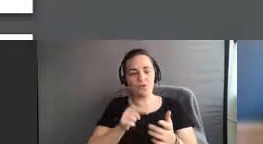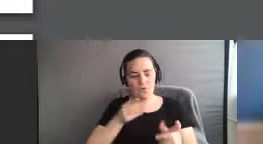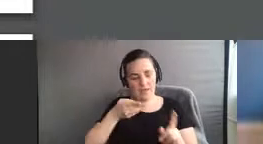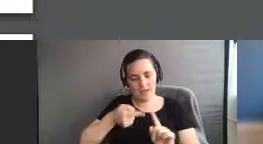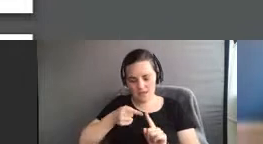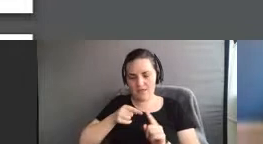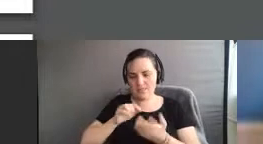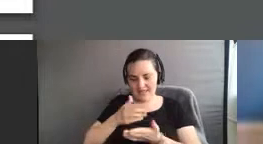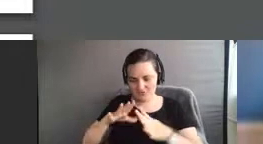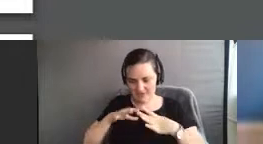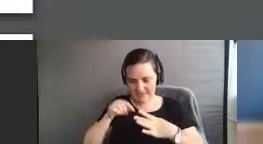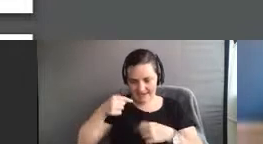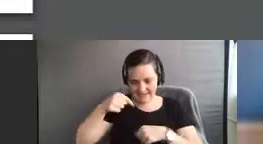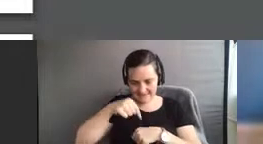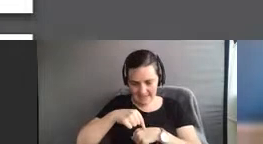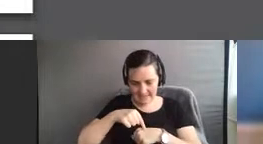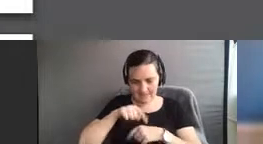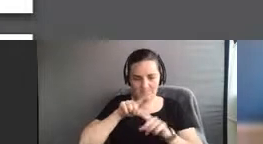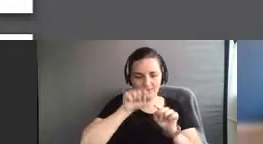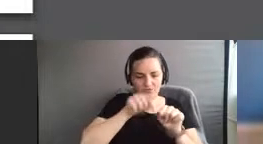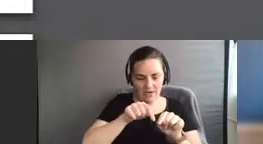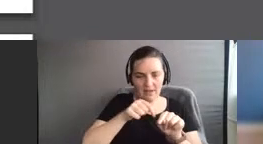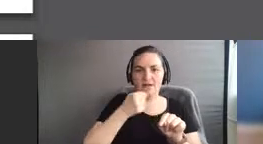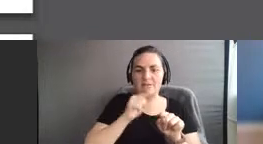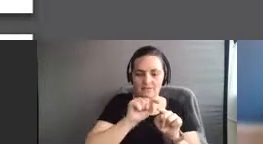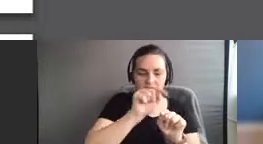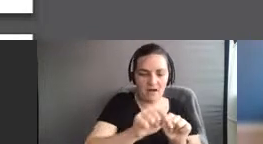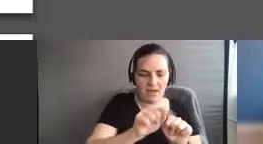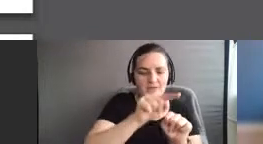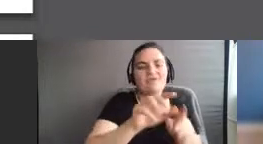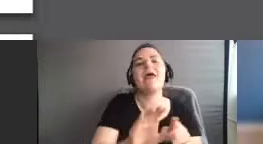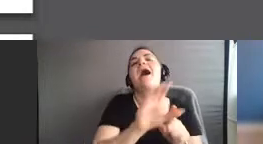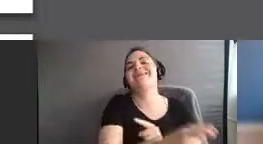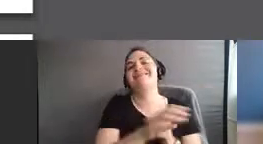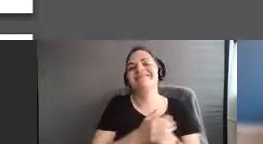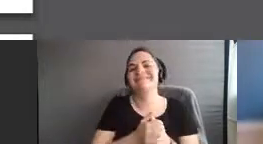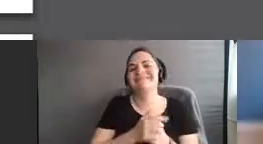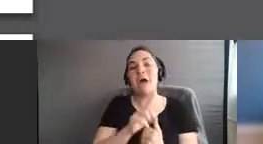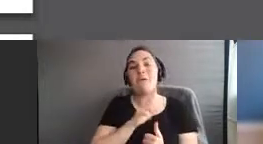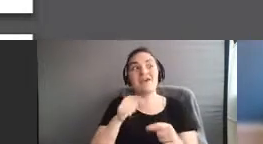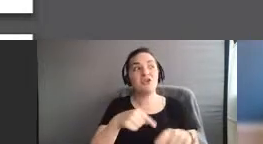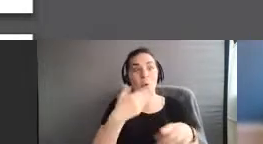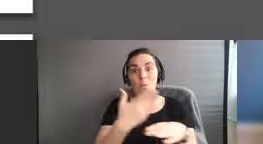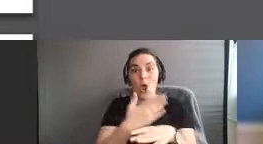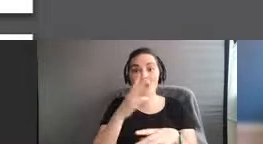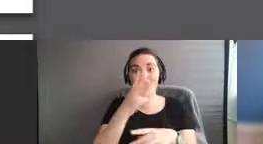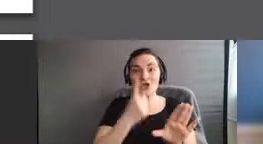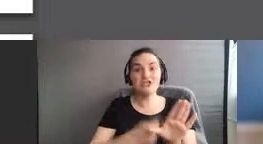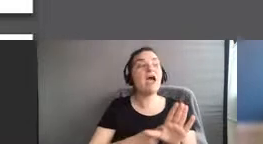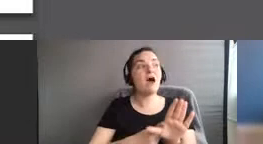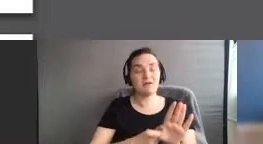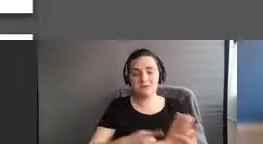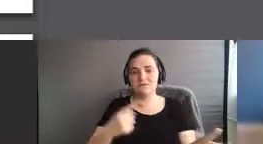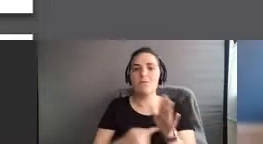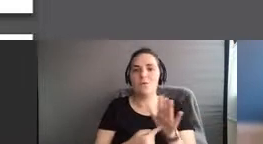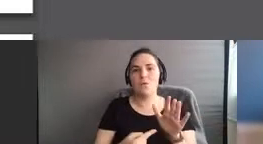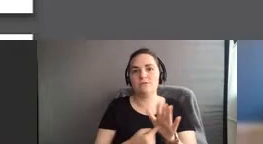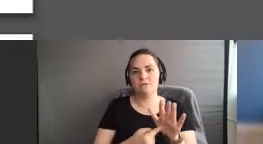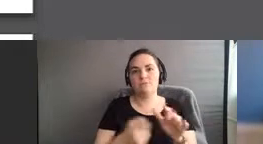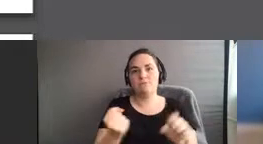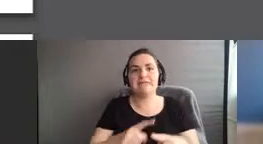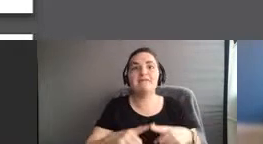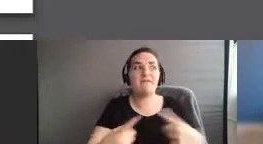submit on time your very best work, because the work in the third year makes a difference. Okay, what have you actually got